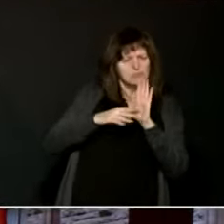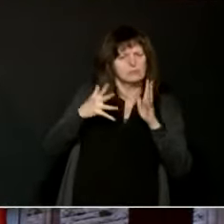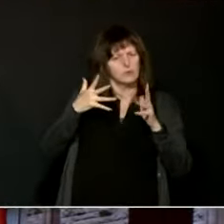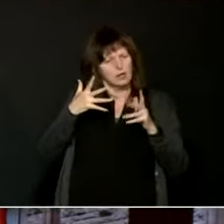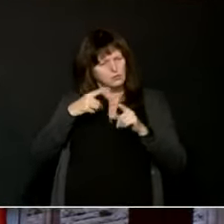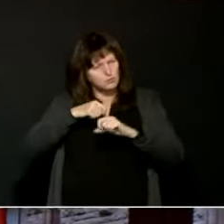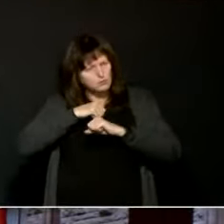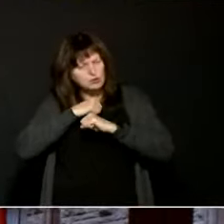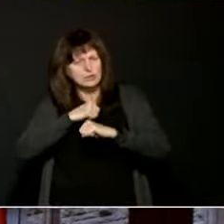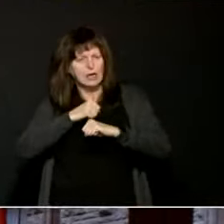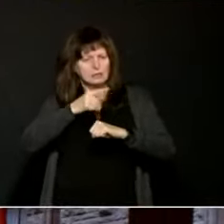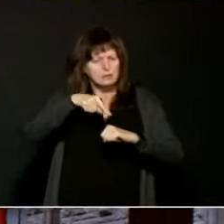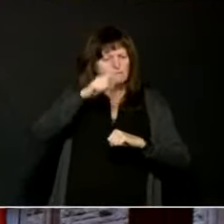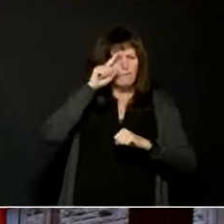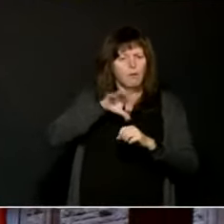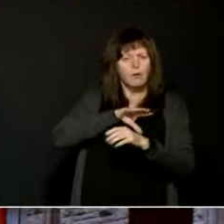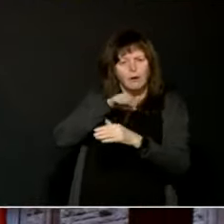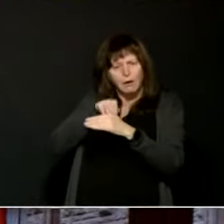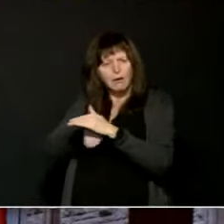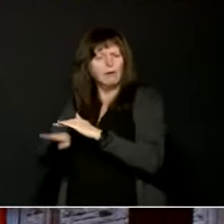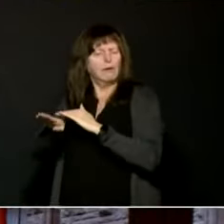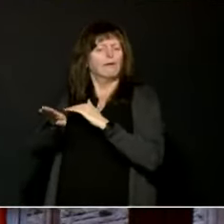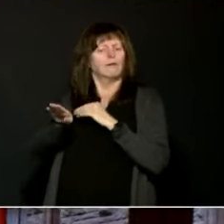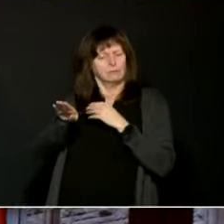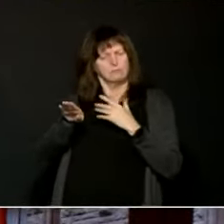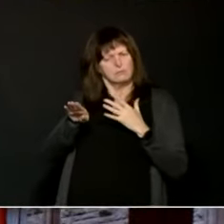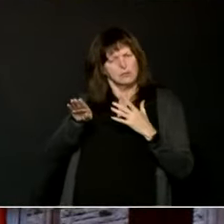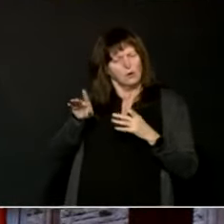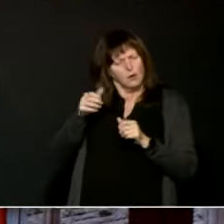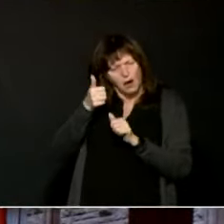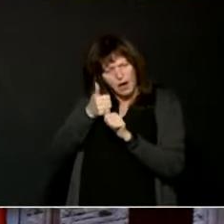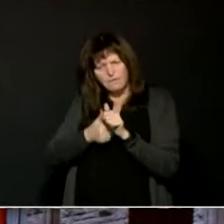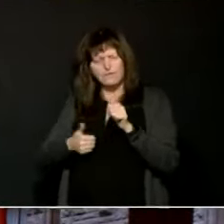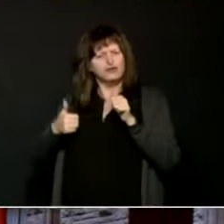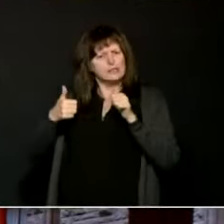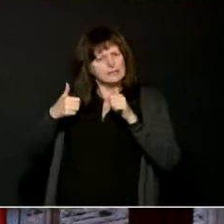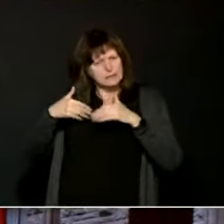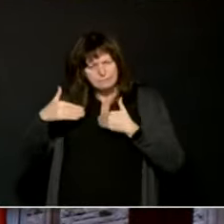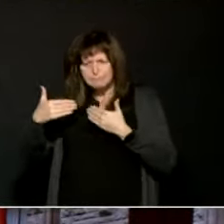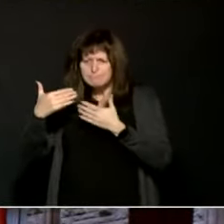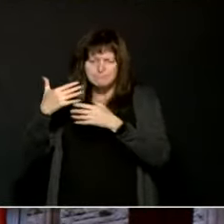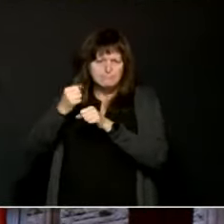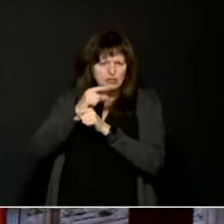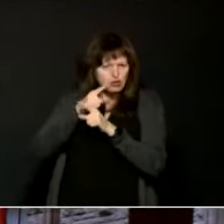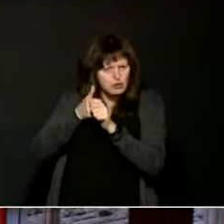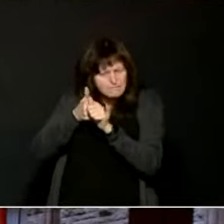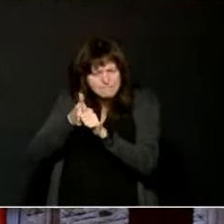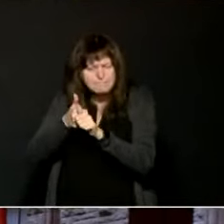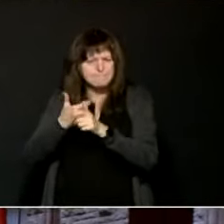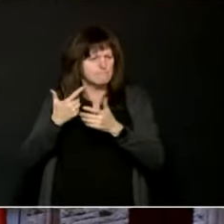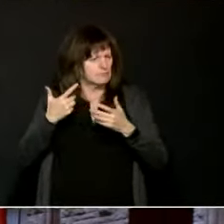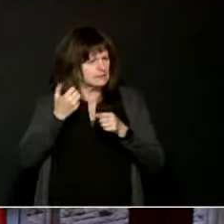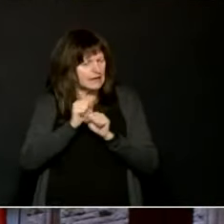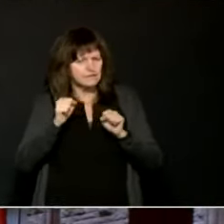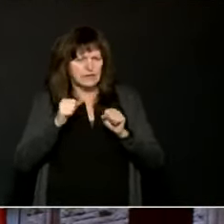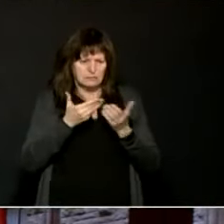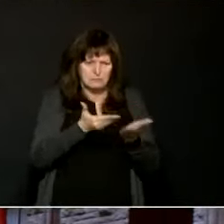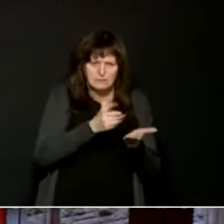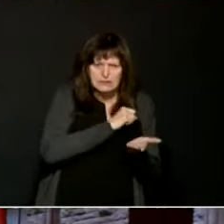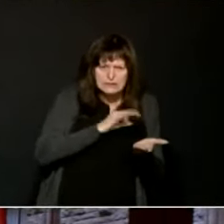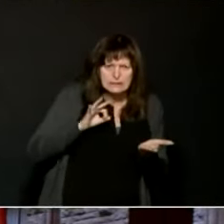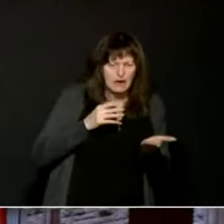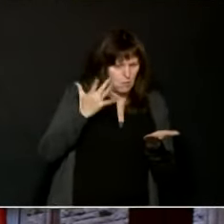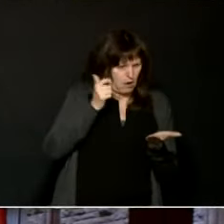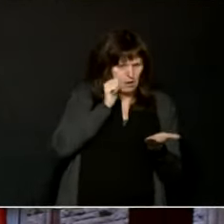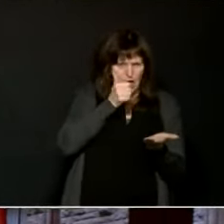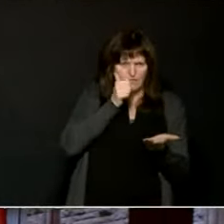and without a lot of effort, and they are concerned about their safety of their staff as well. But some people have been in lockdown for a while.